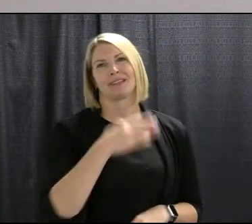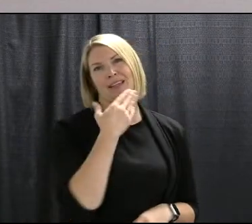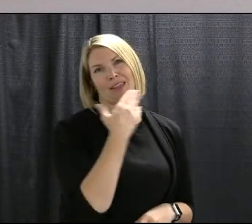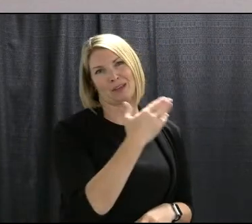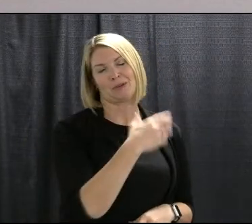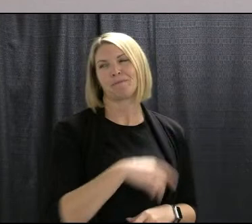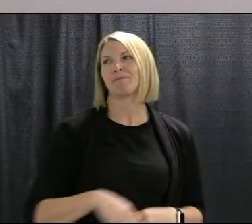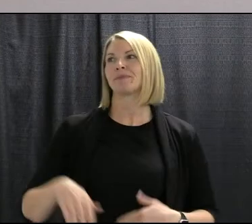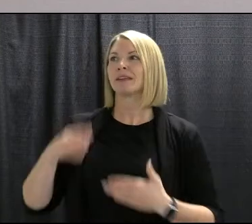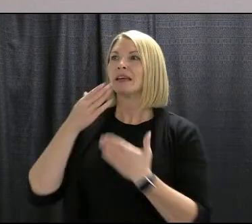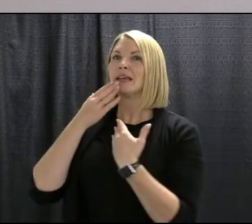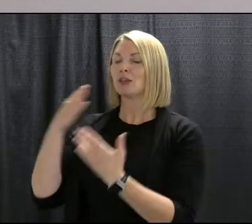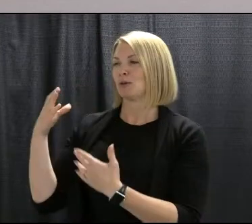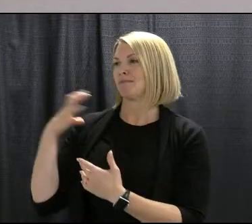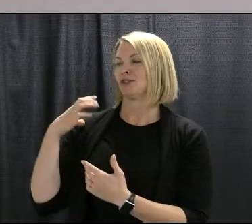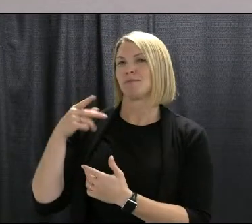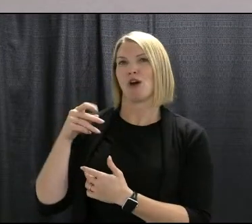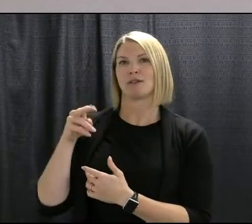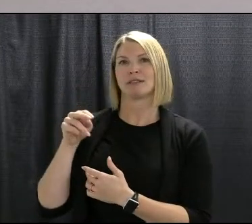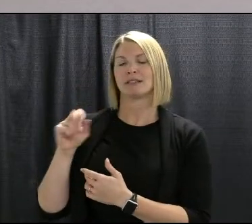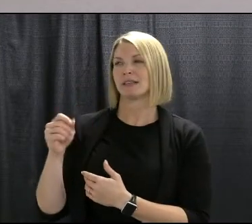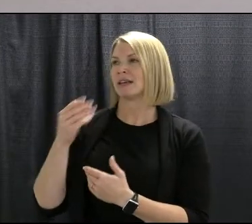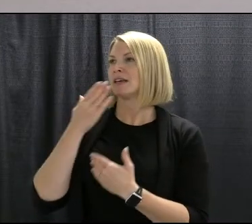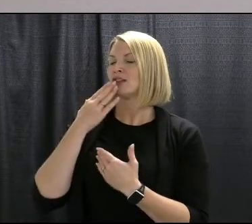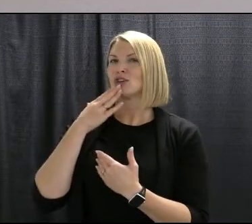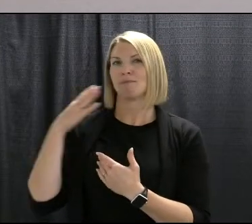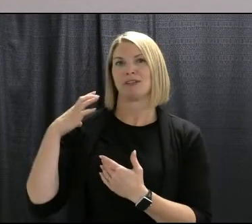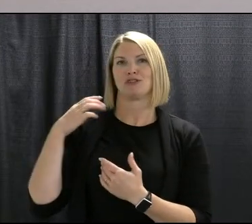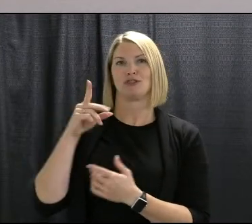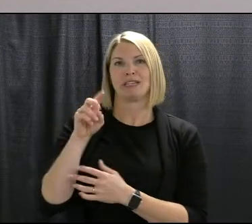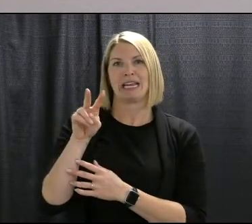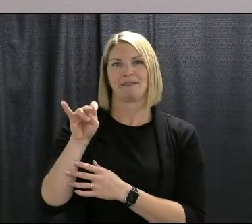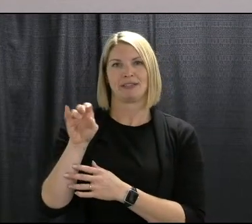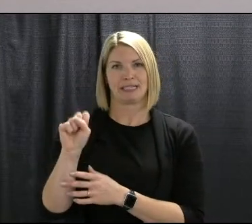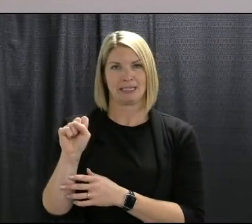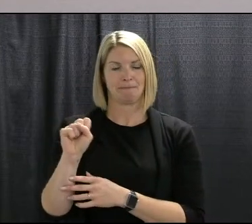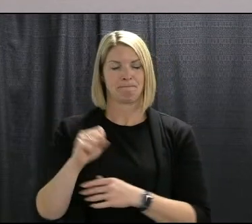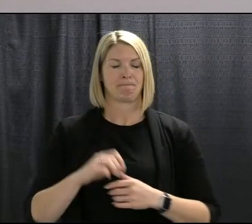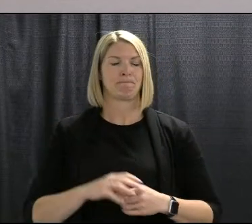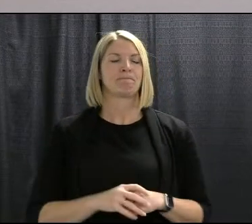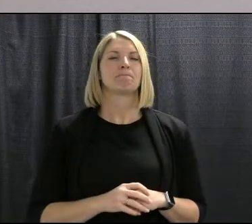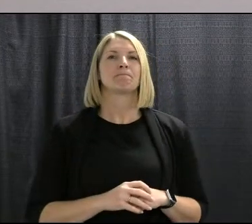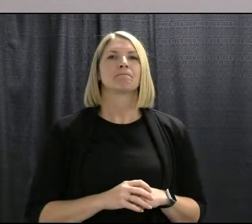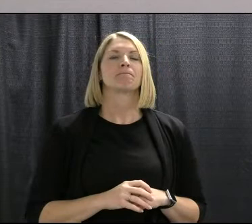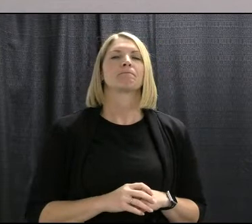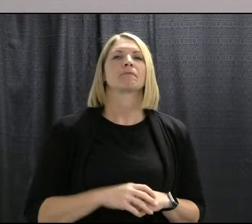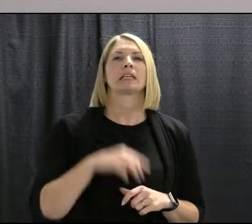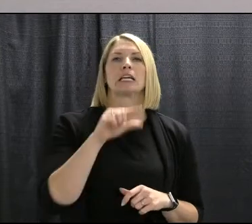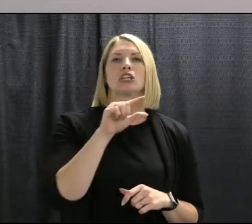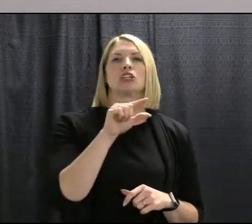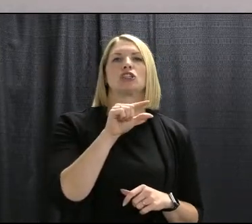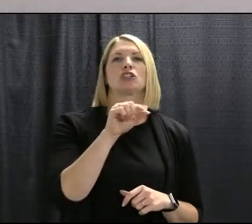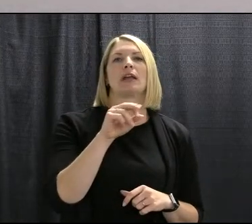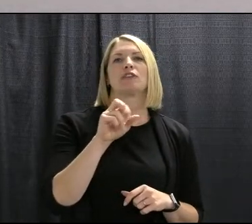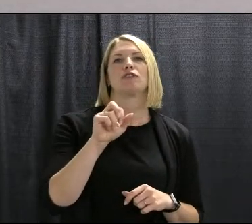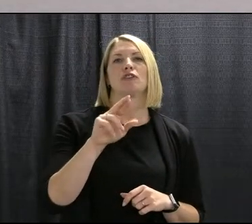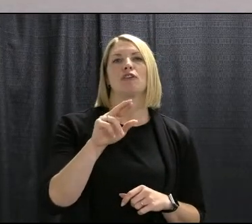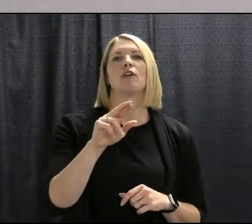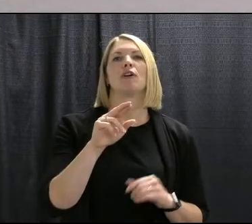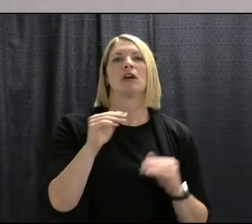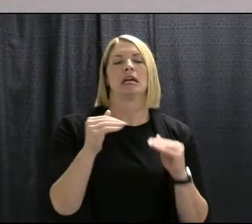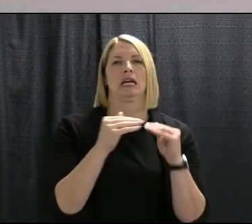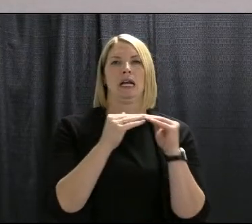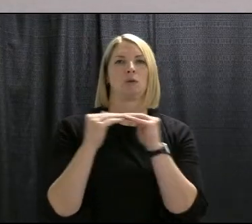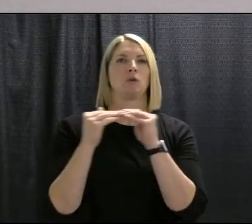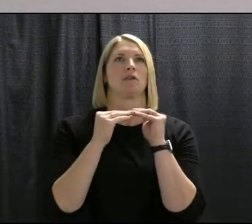Minister Davis and Minister Parsons. The advancement of women and gender diverse individuals is a priority for our